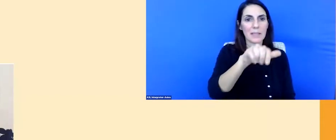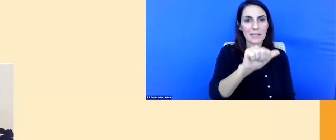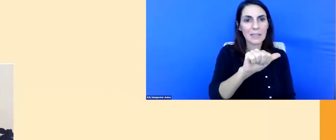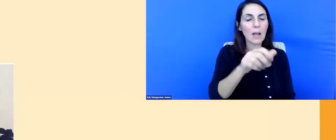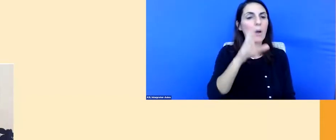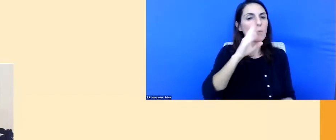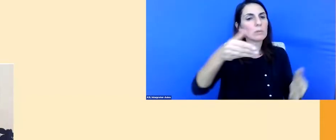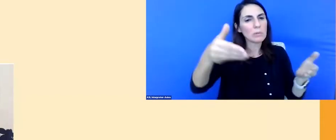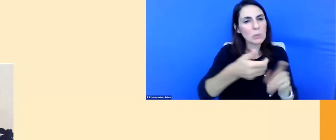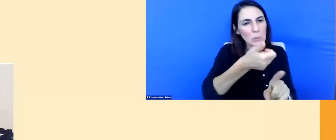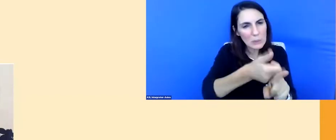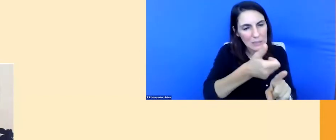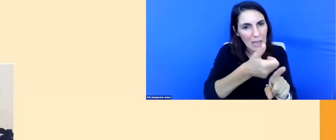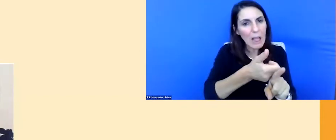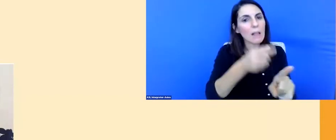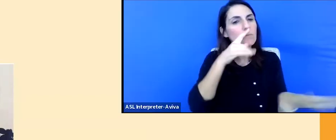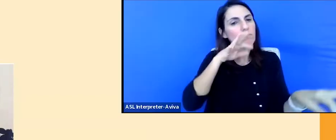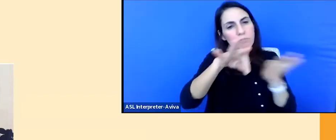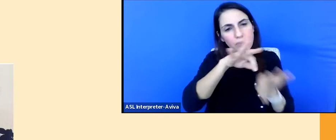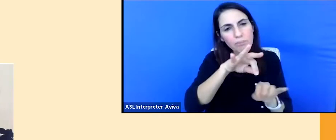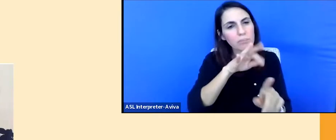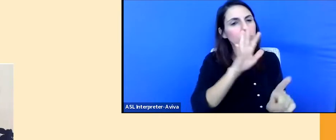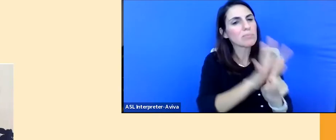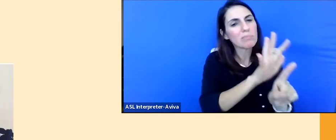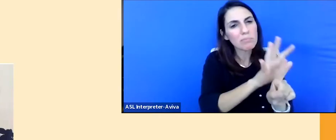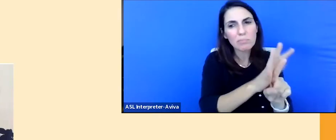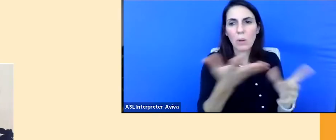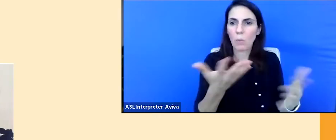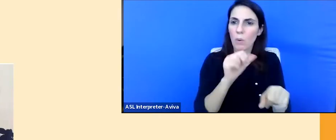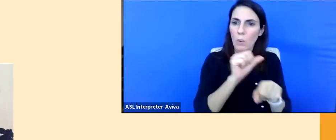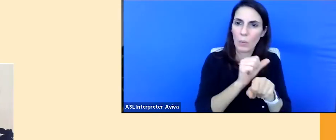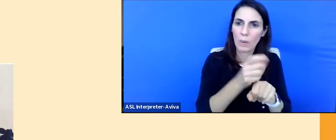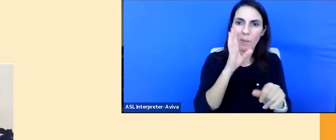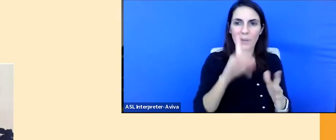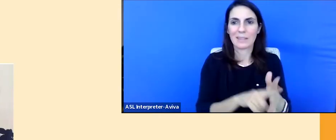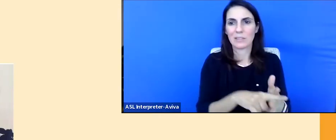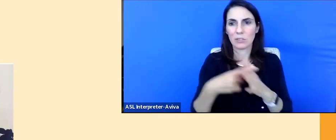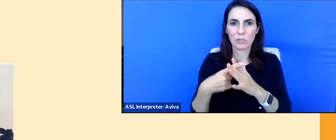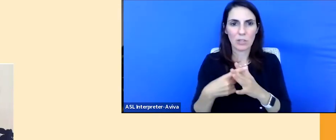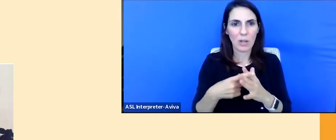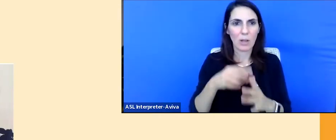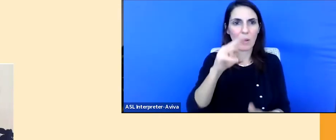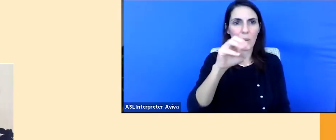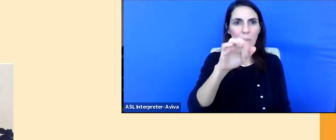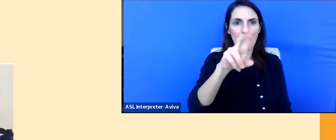introduce herself and tell you all about her work and start the mindfulness. Welcome, Besa.